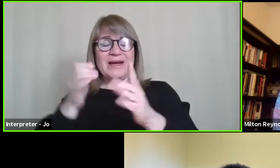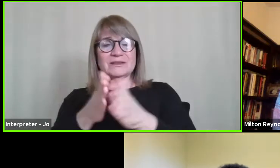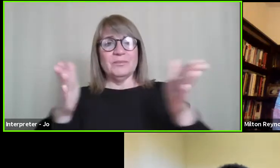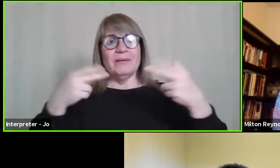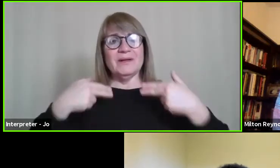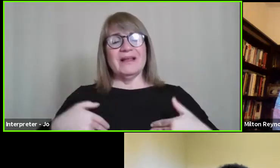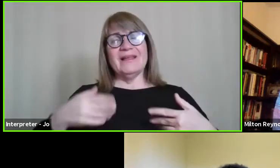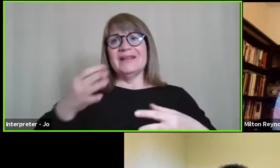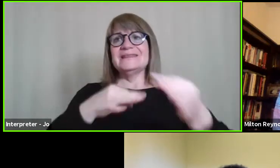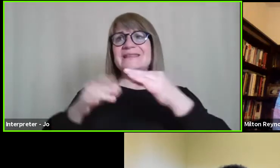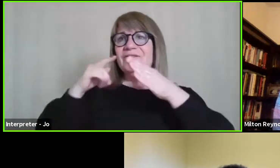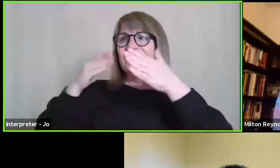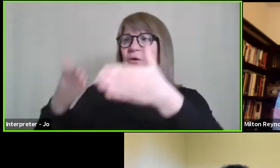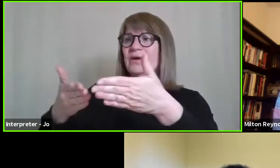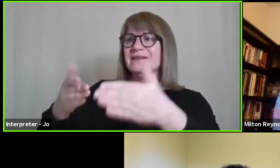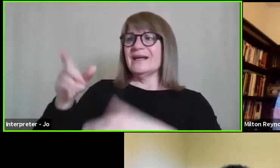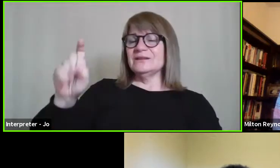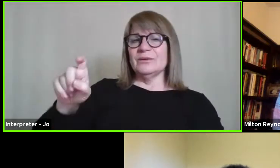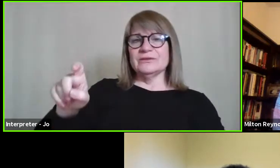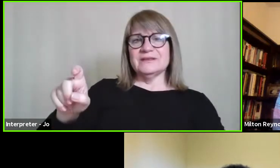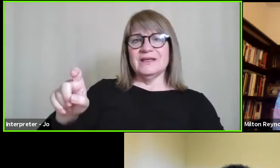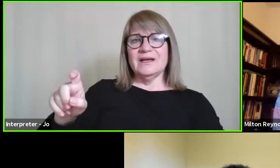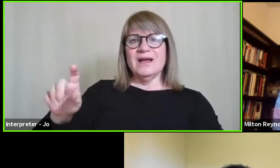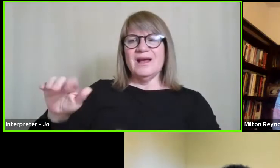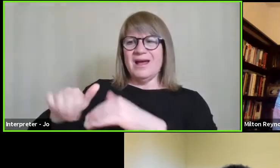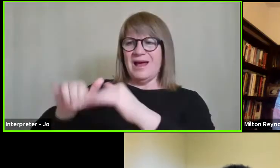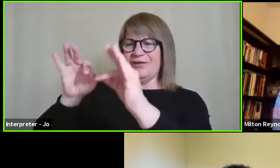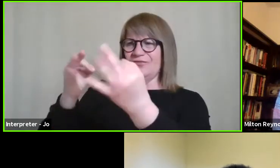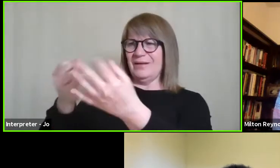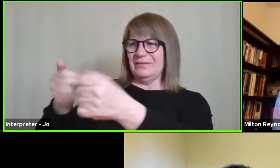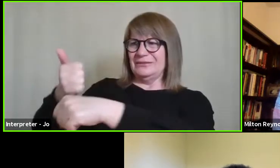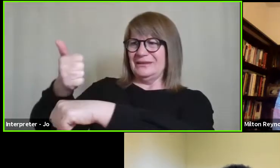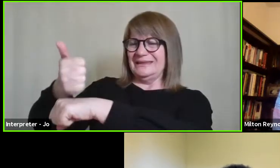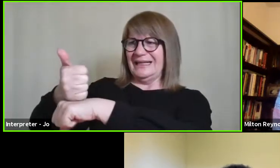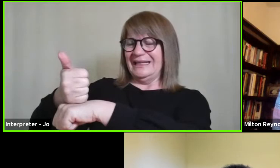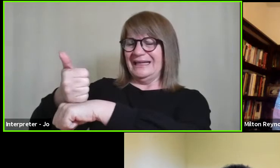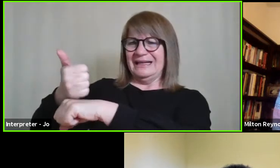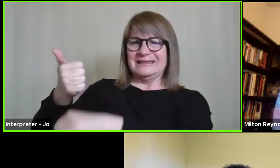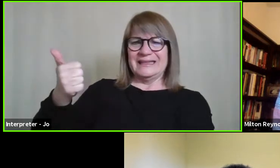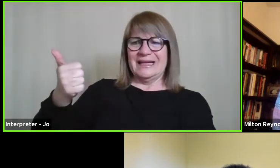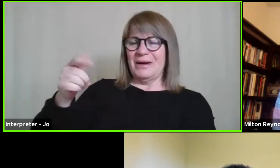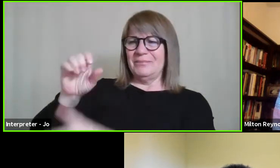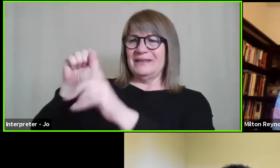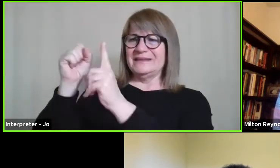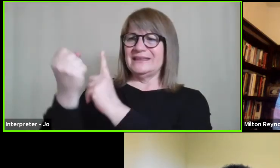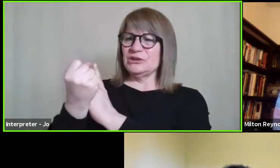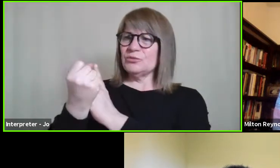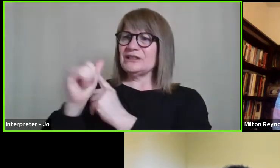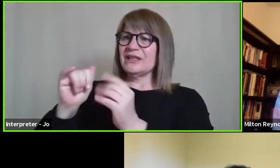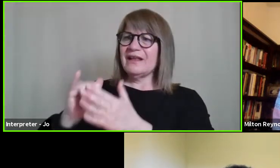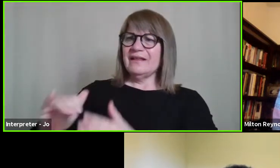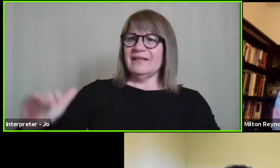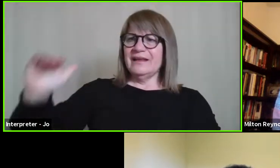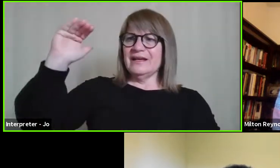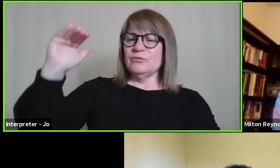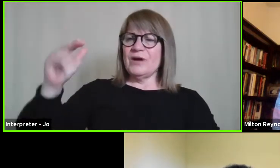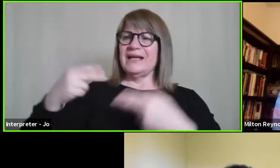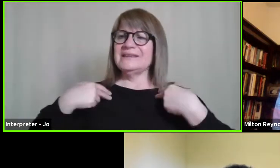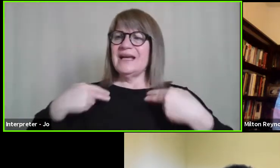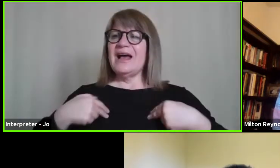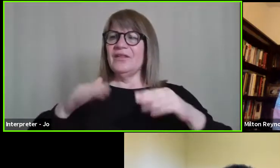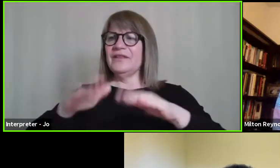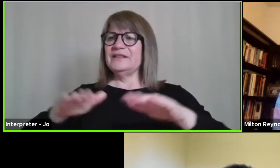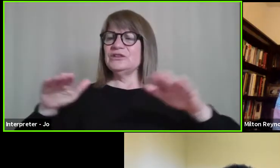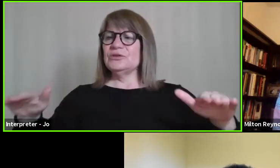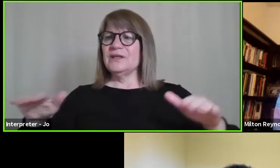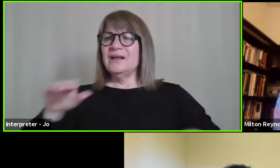where it should be that is to say how do we put families in a position where they can raise uh healthy children and not have their own